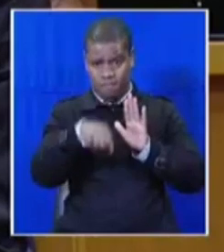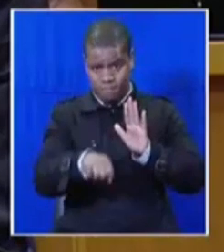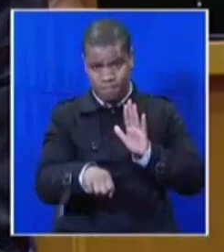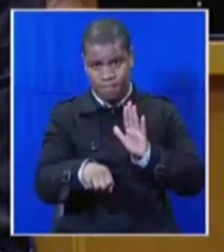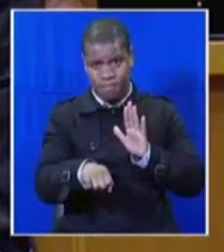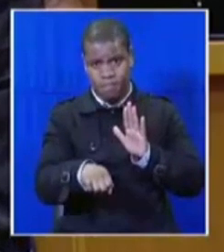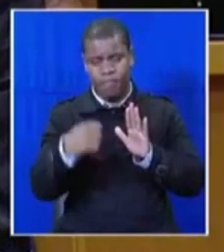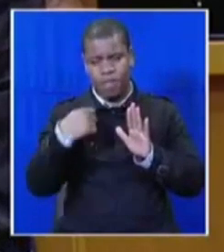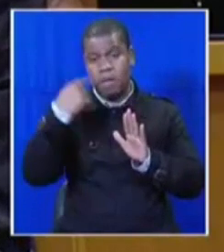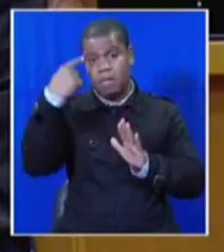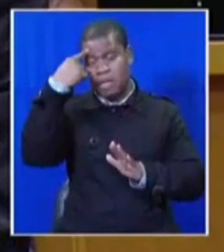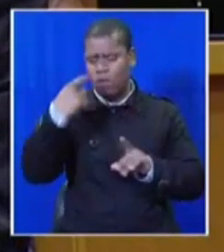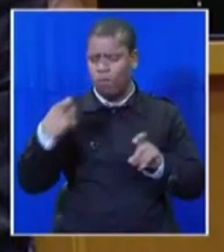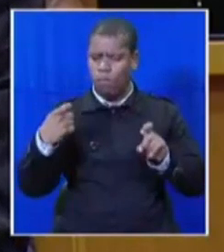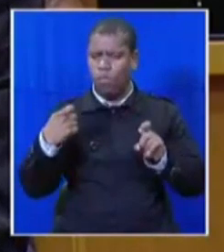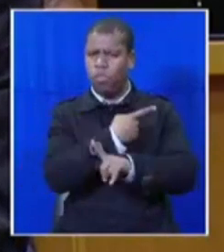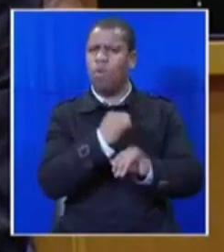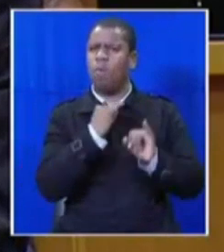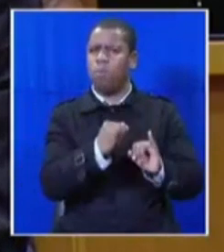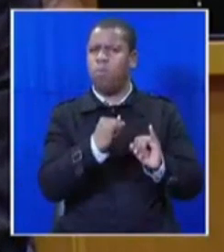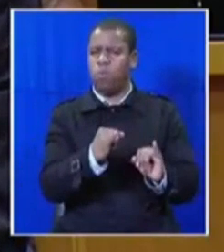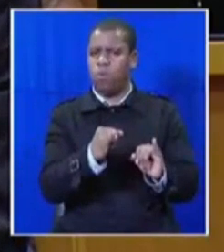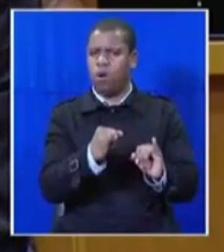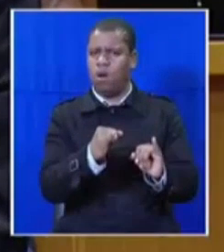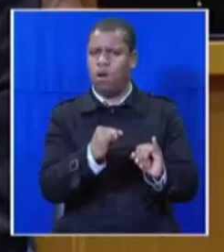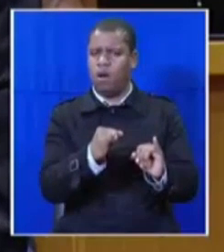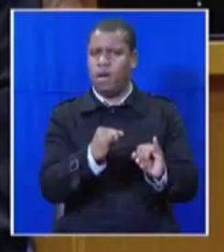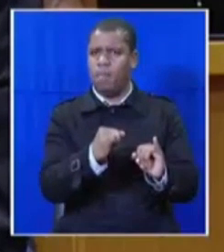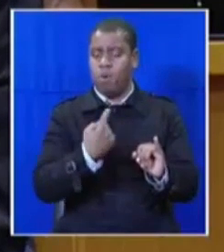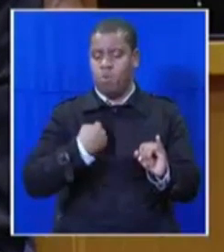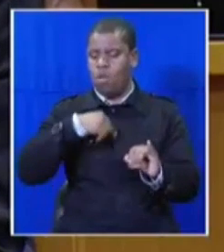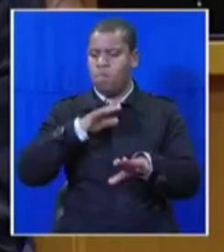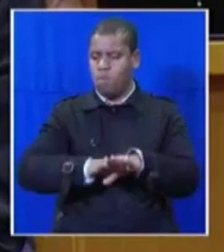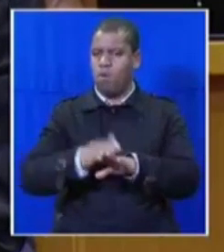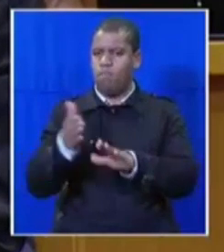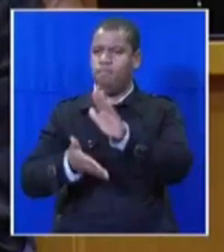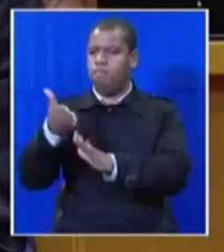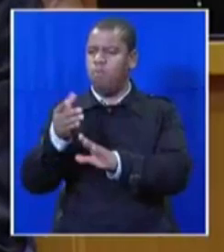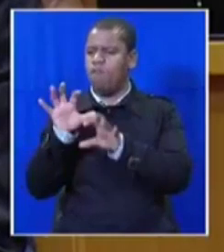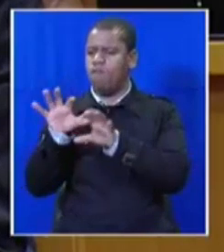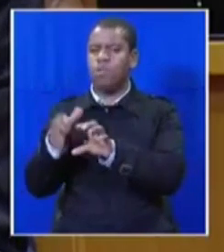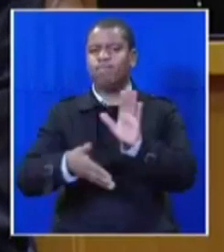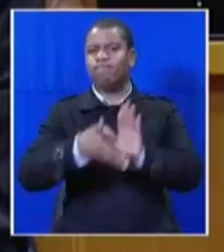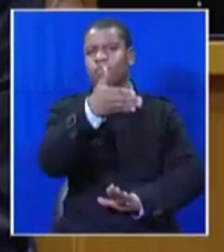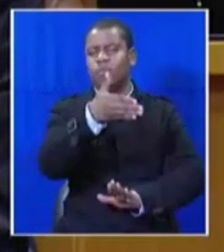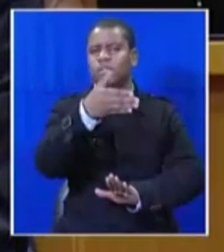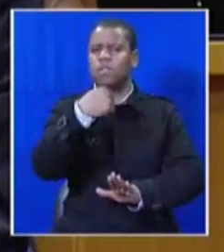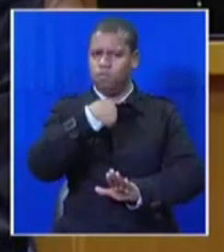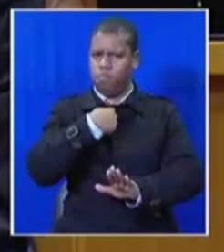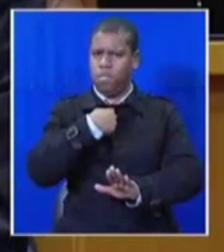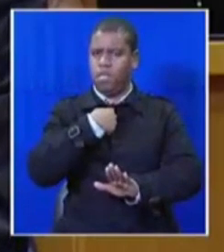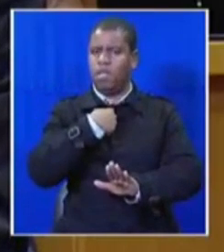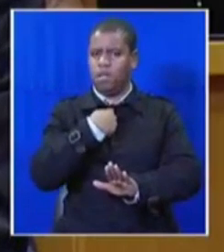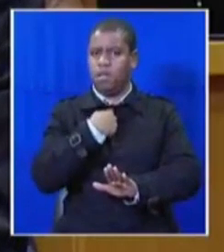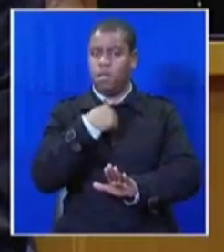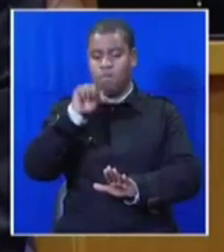And I think it was so egregious an offence that it didn't warrant asking the member to leave the chamber. And I would advance, Madam House Chair,